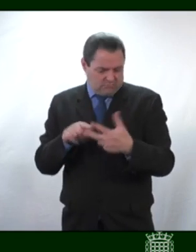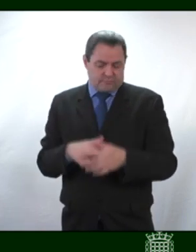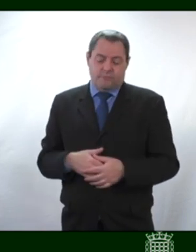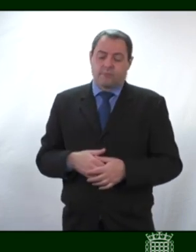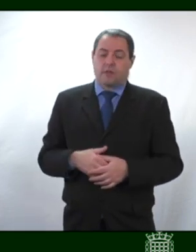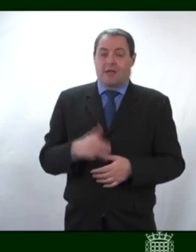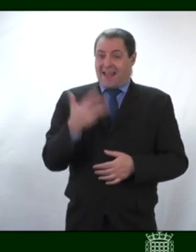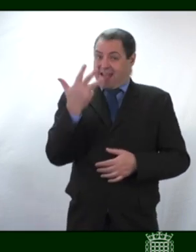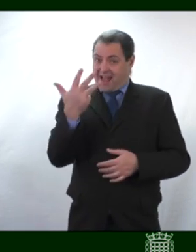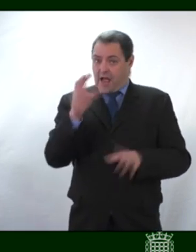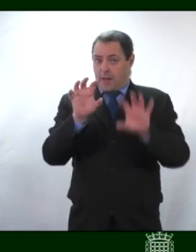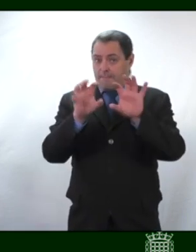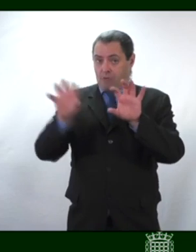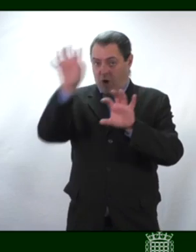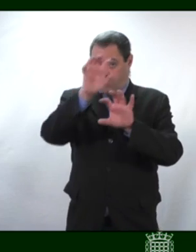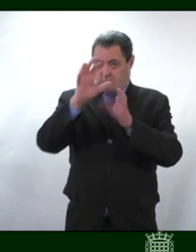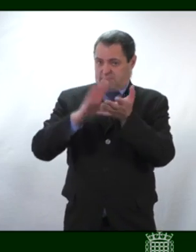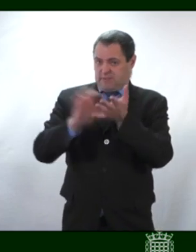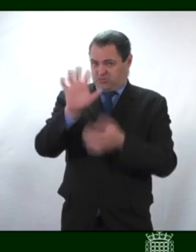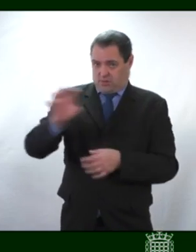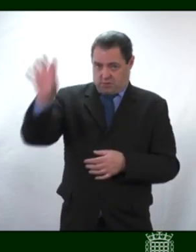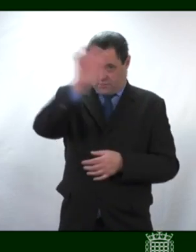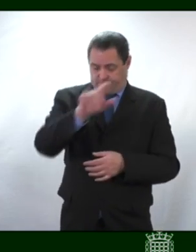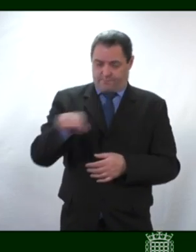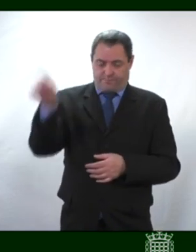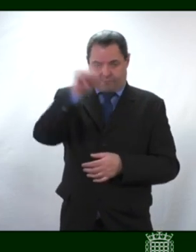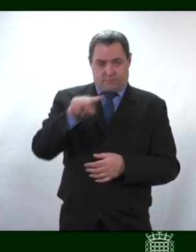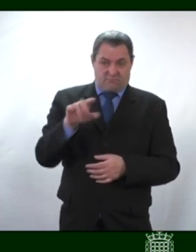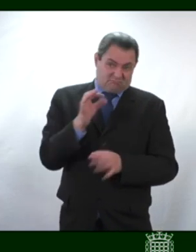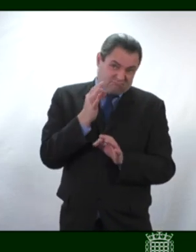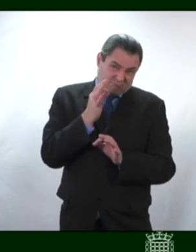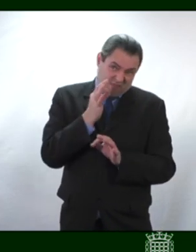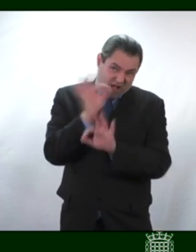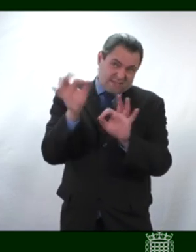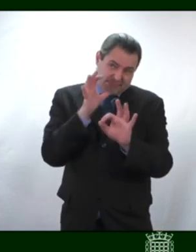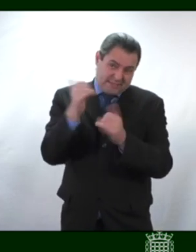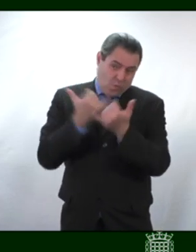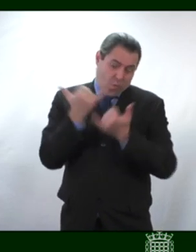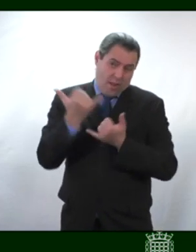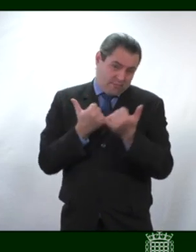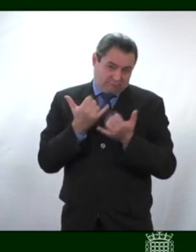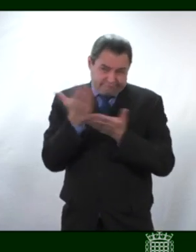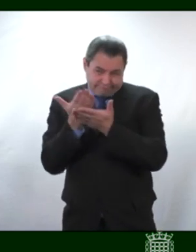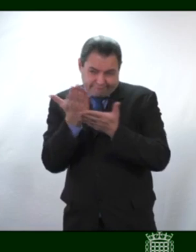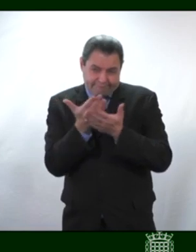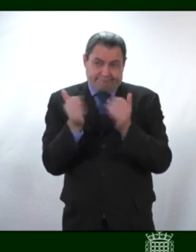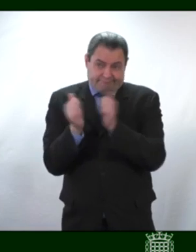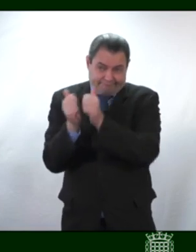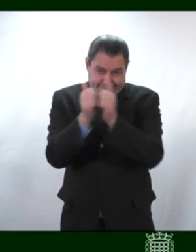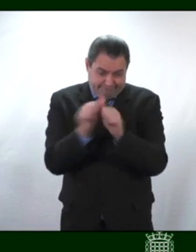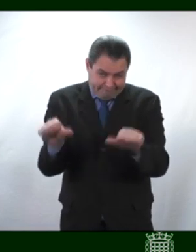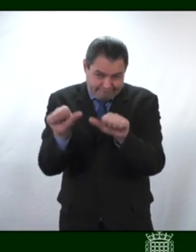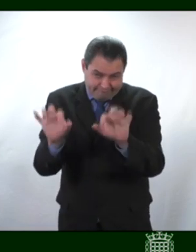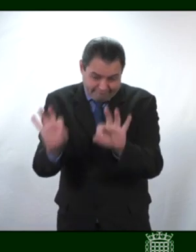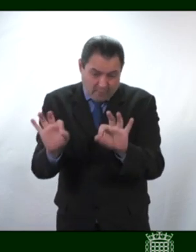9 boroughs of Greater Manchester to pick up the phone and to work with us to make sure that we can deliver this. And of course that